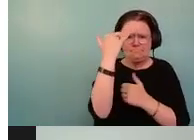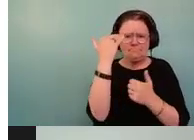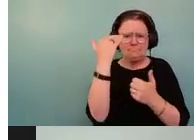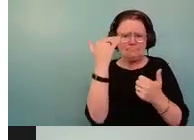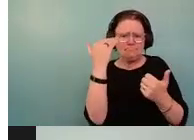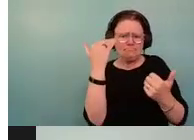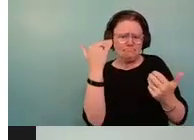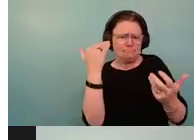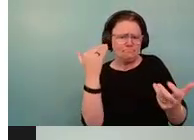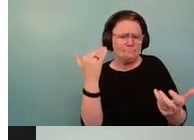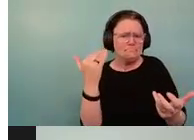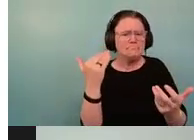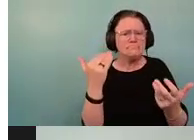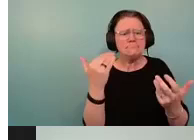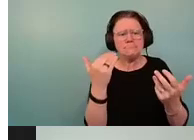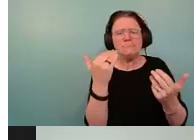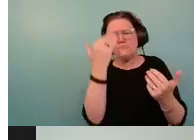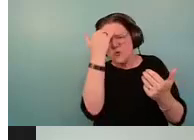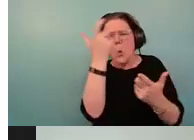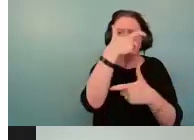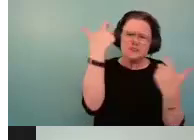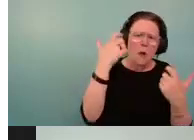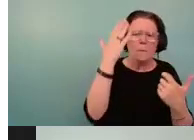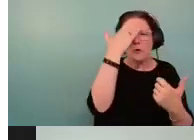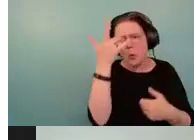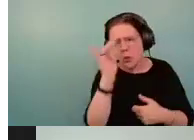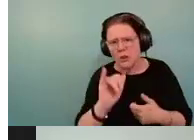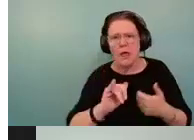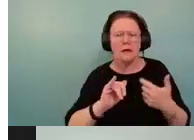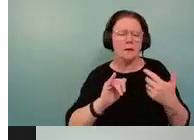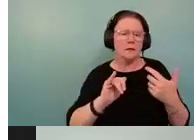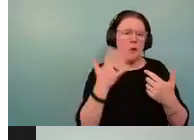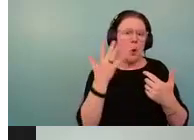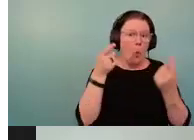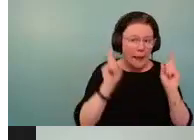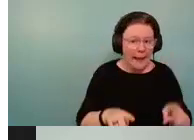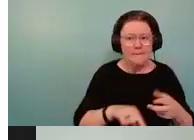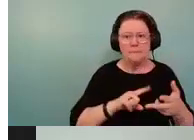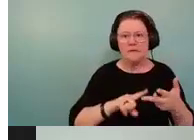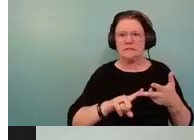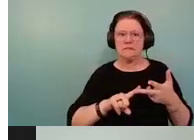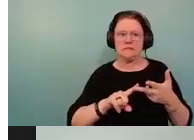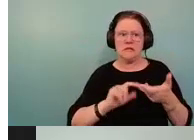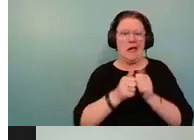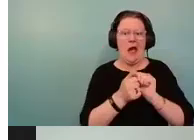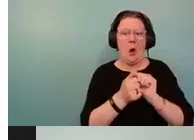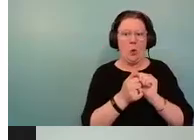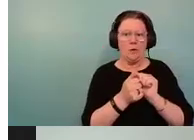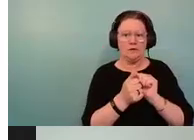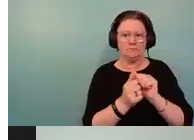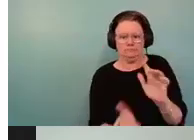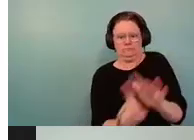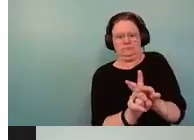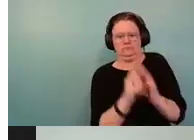of trauma and what that looks like and why it happens and how it represents itself in various